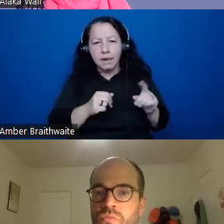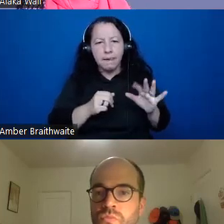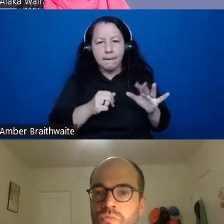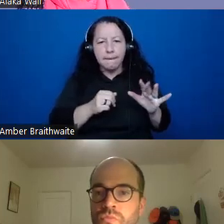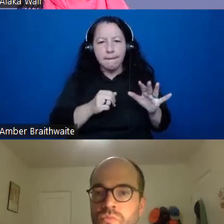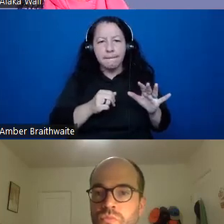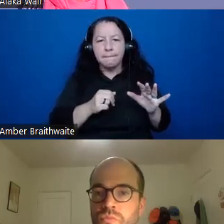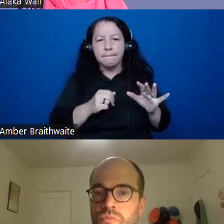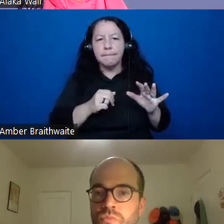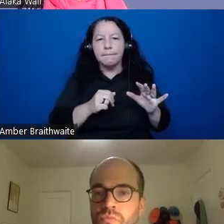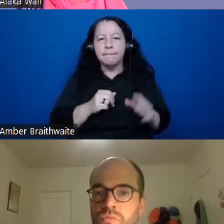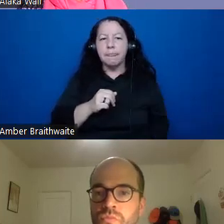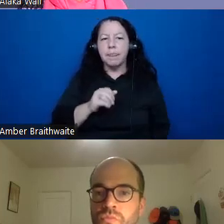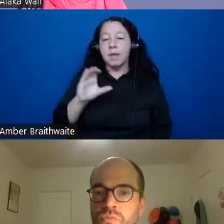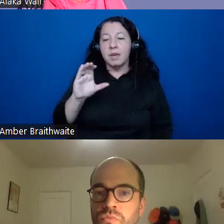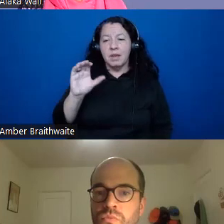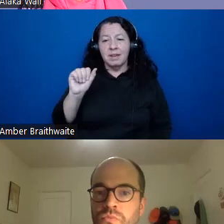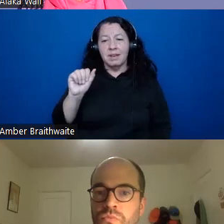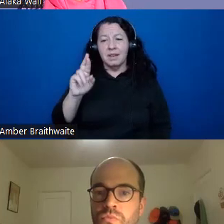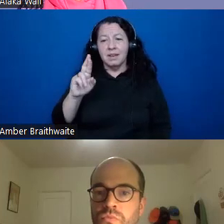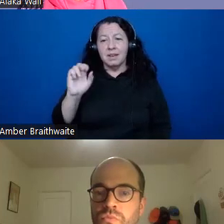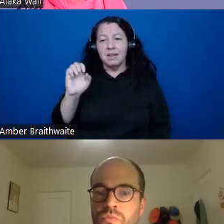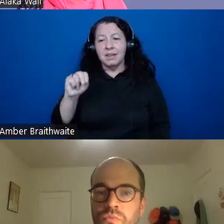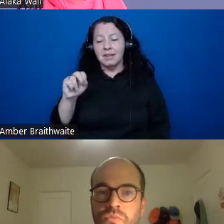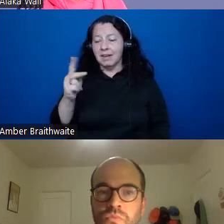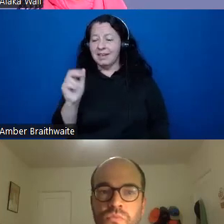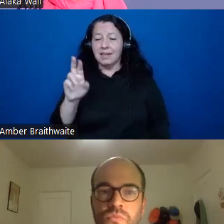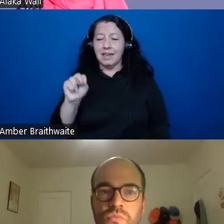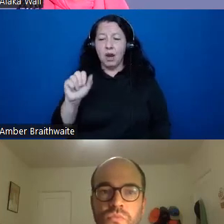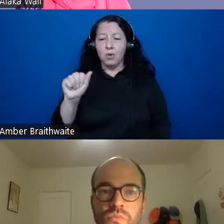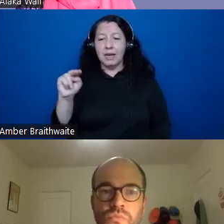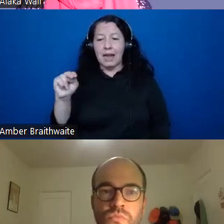Karen Ann Hoffman, she is a